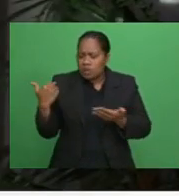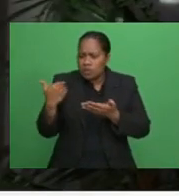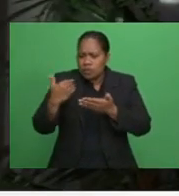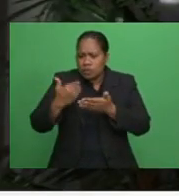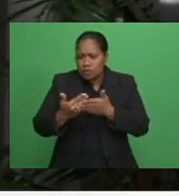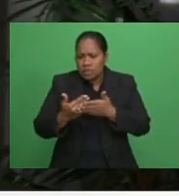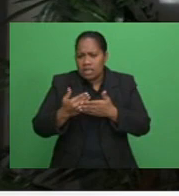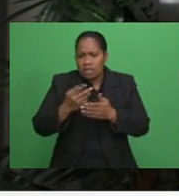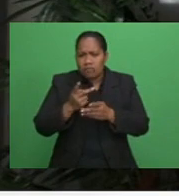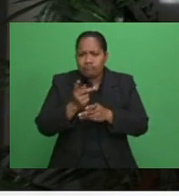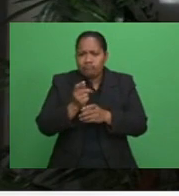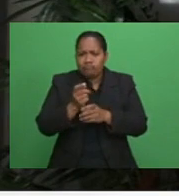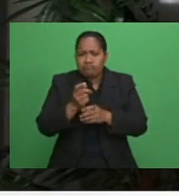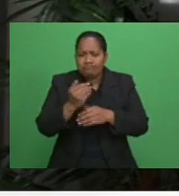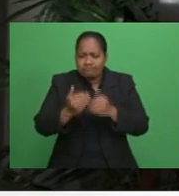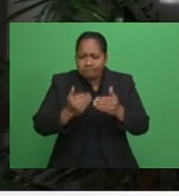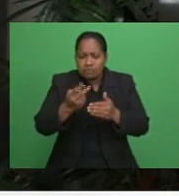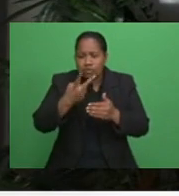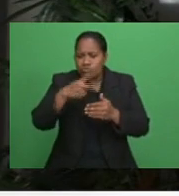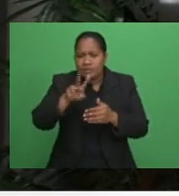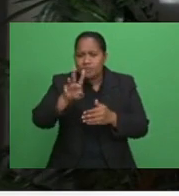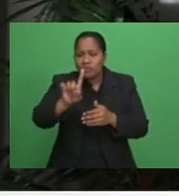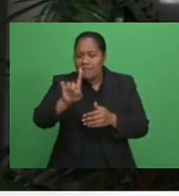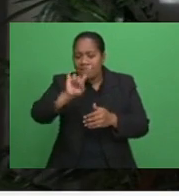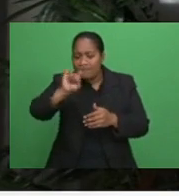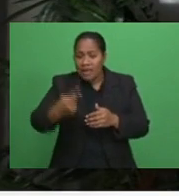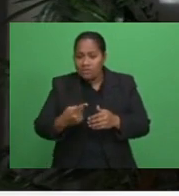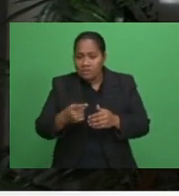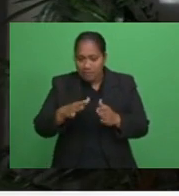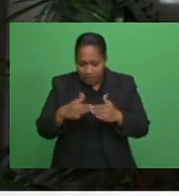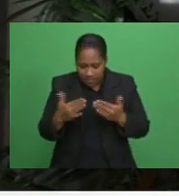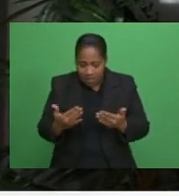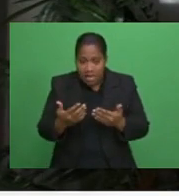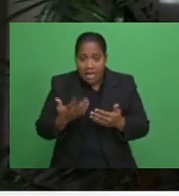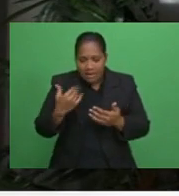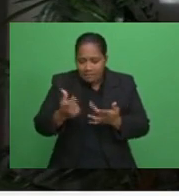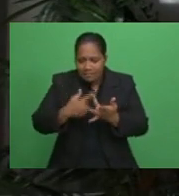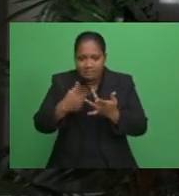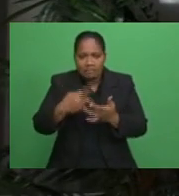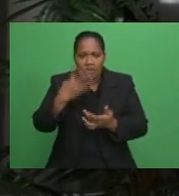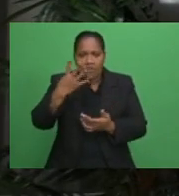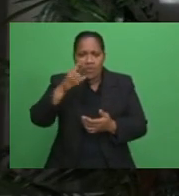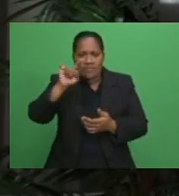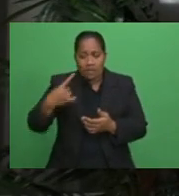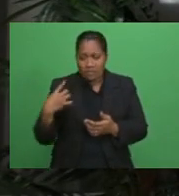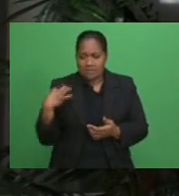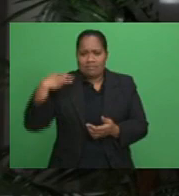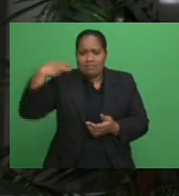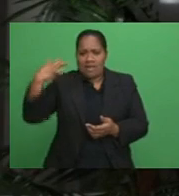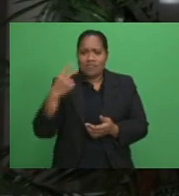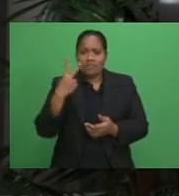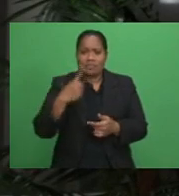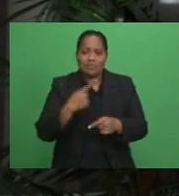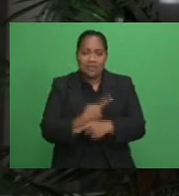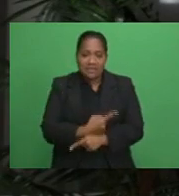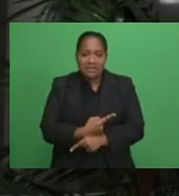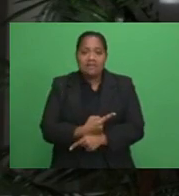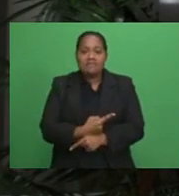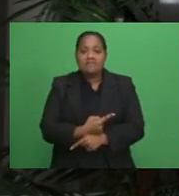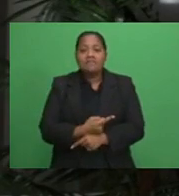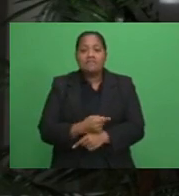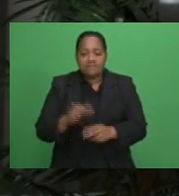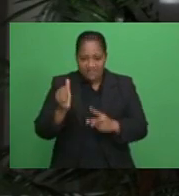21,000 for this phase. There is another 4,000 that they have applied through these 2 weeks, so we'll